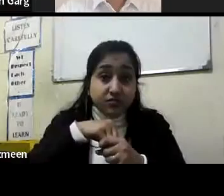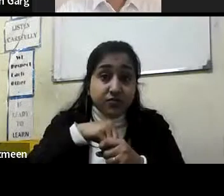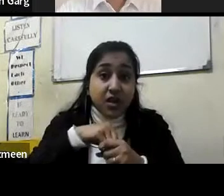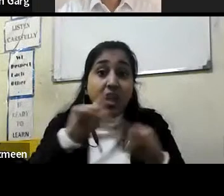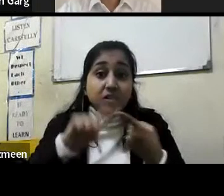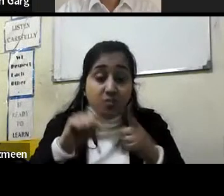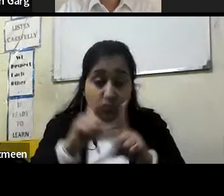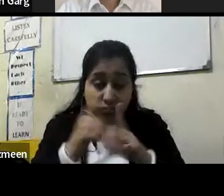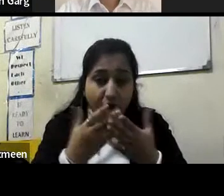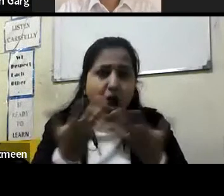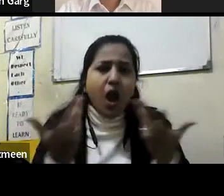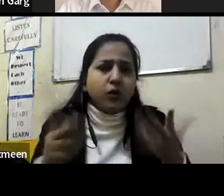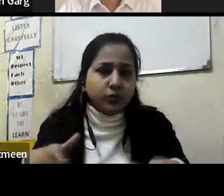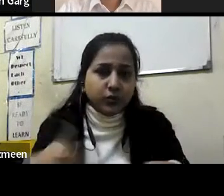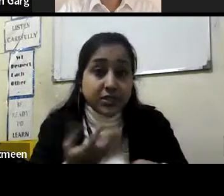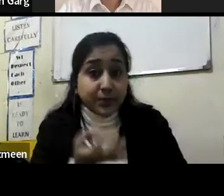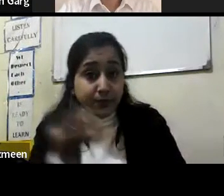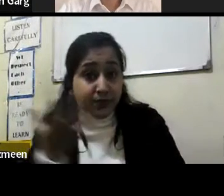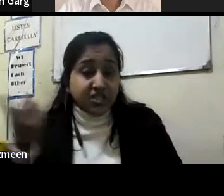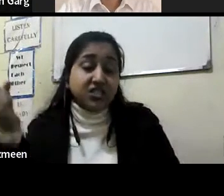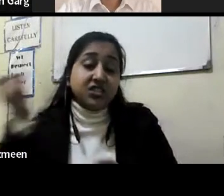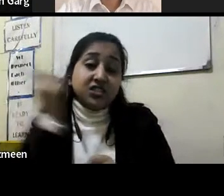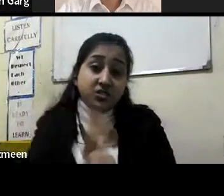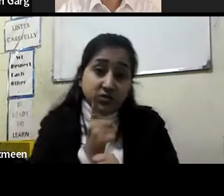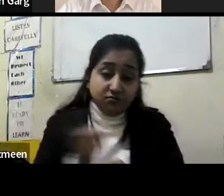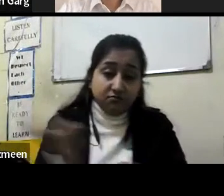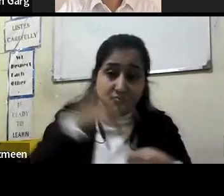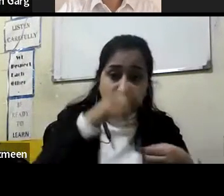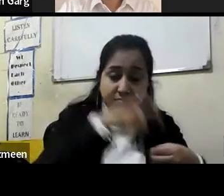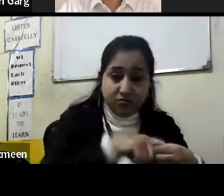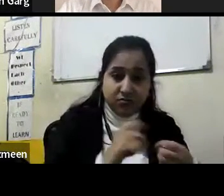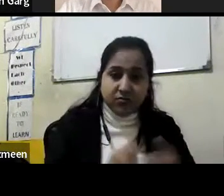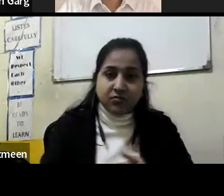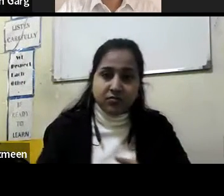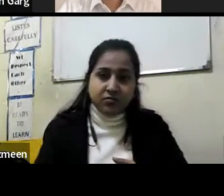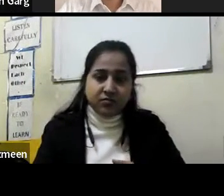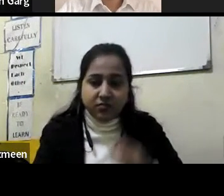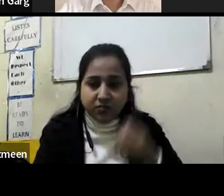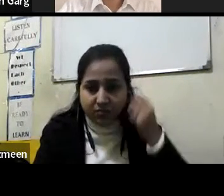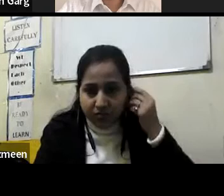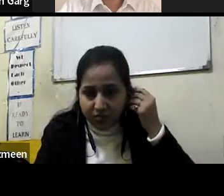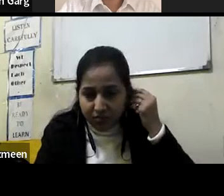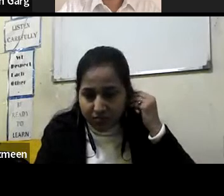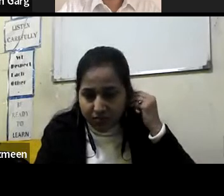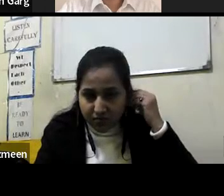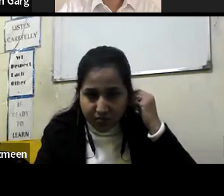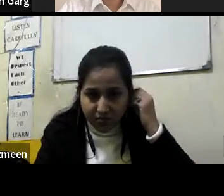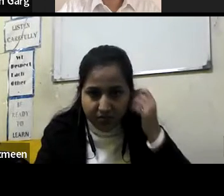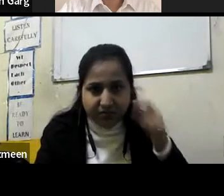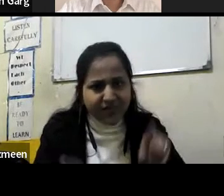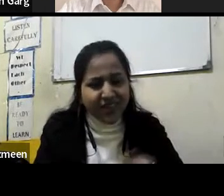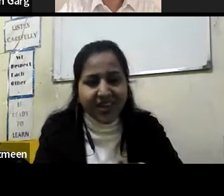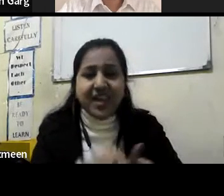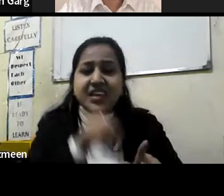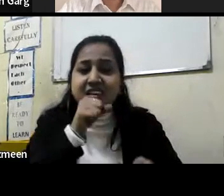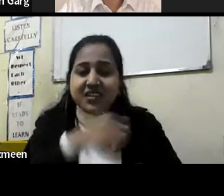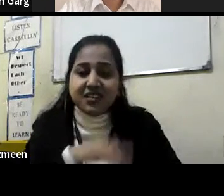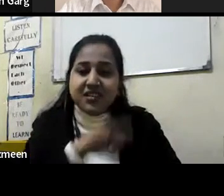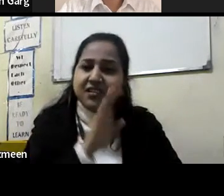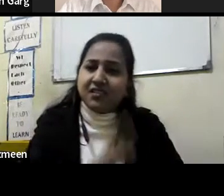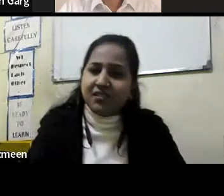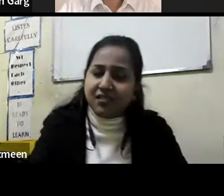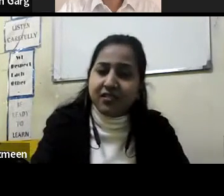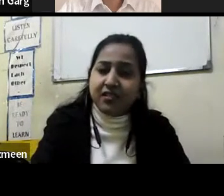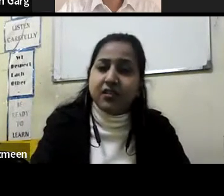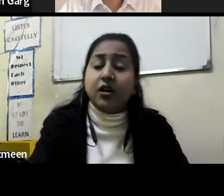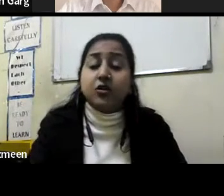inclusive all the way, because leaders are created at a young, I mean, it needs to be nurtured from right from the young age. You need to provide them the confidence, you need